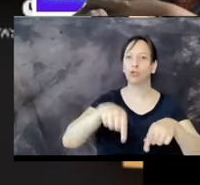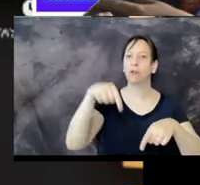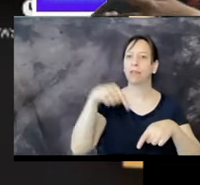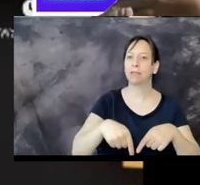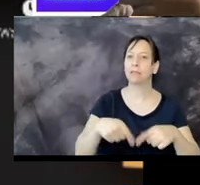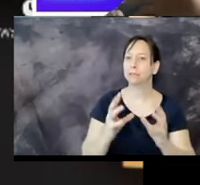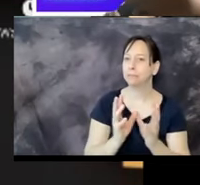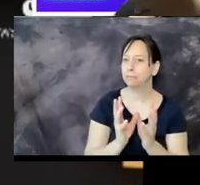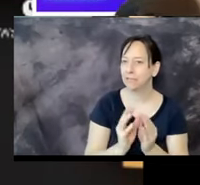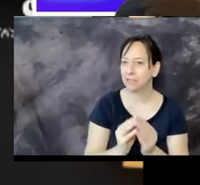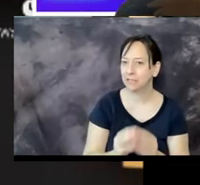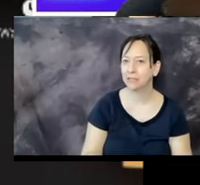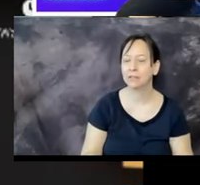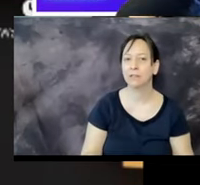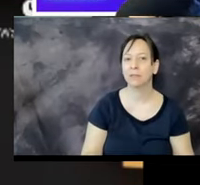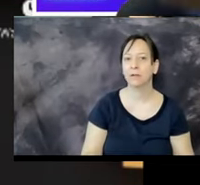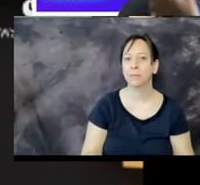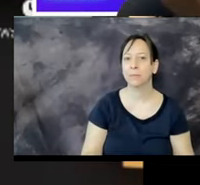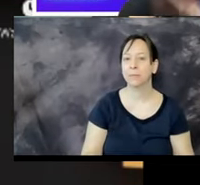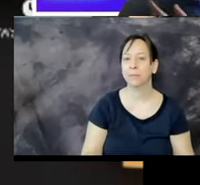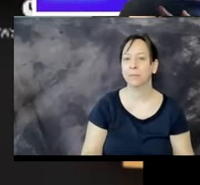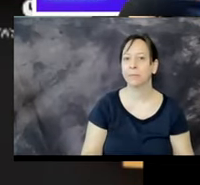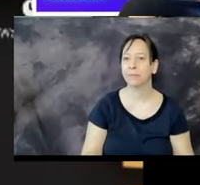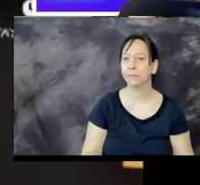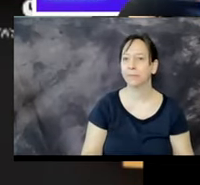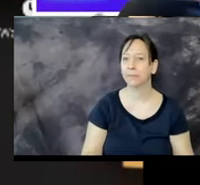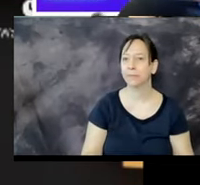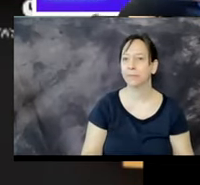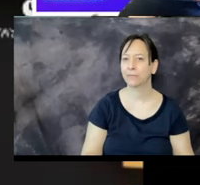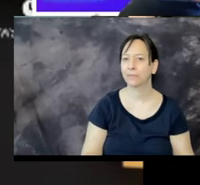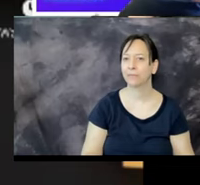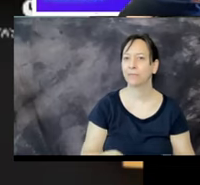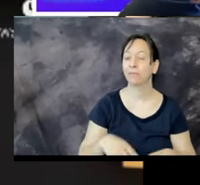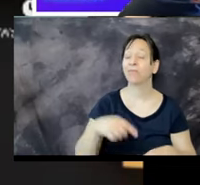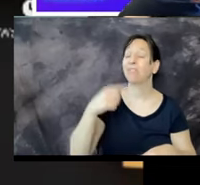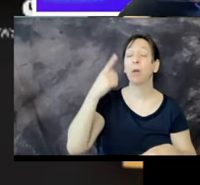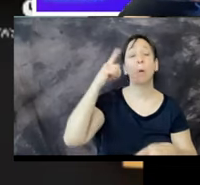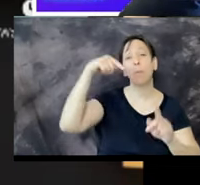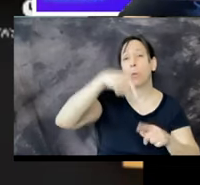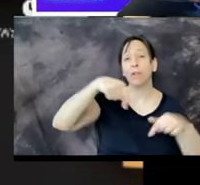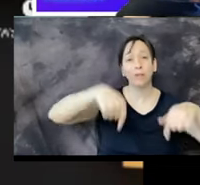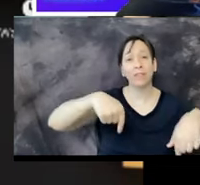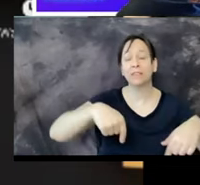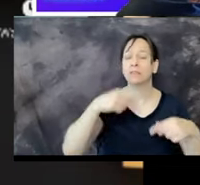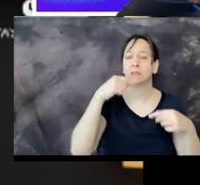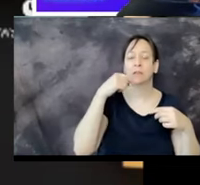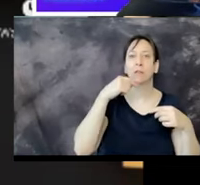So these questions are really designed and to get us thinking about solutions.